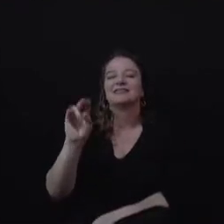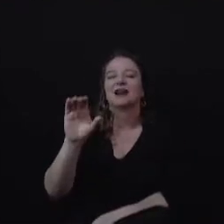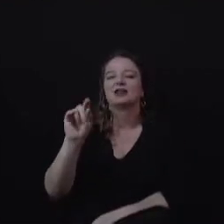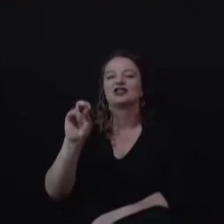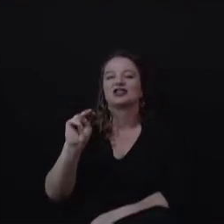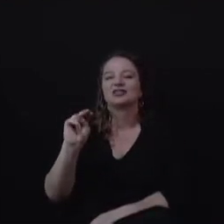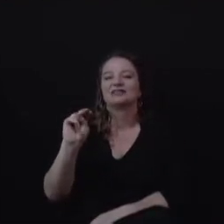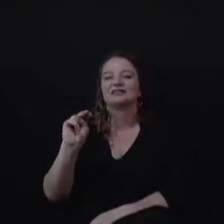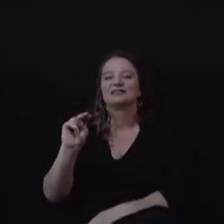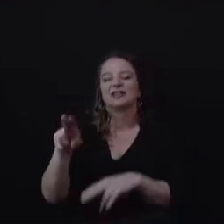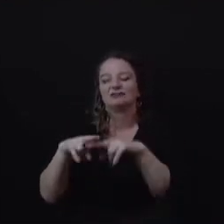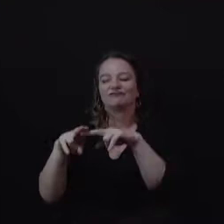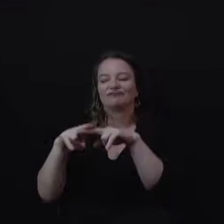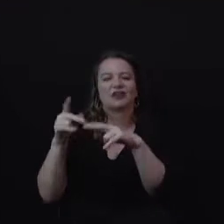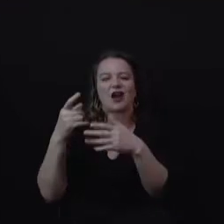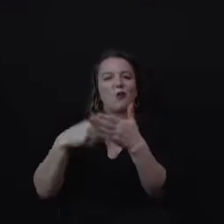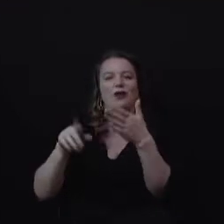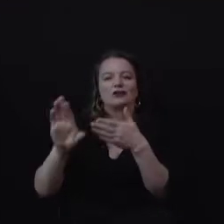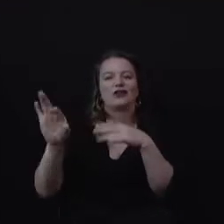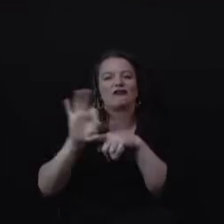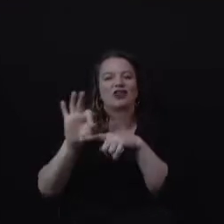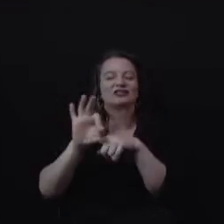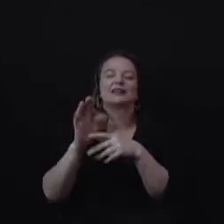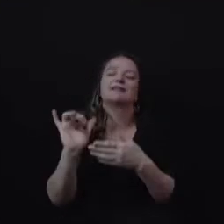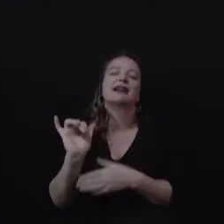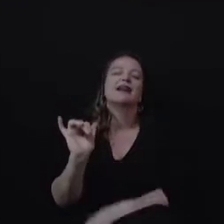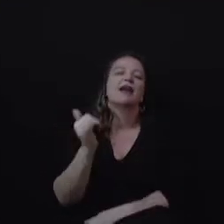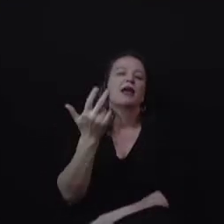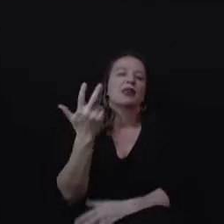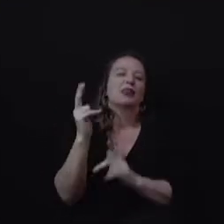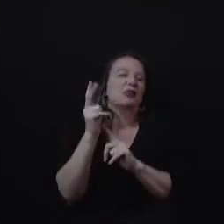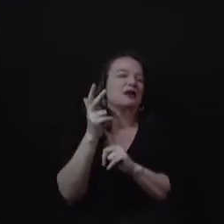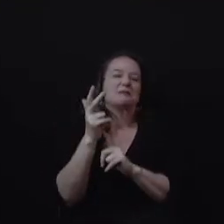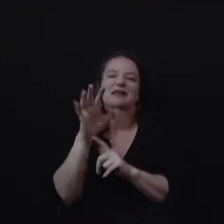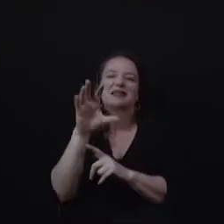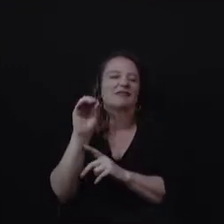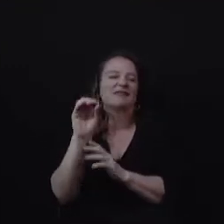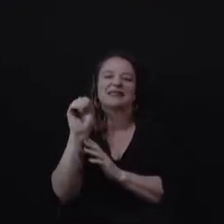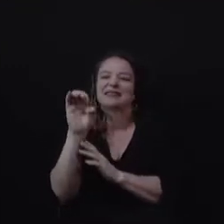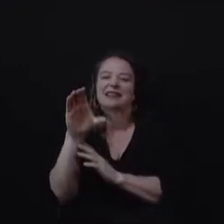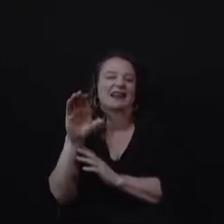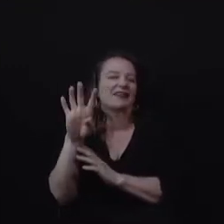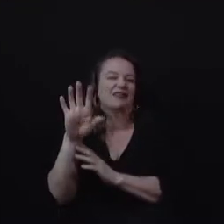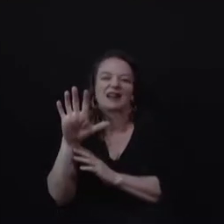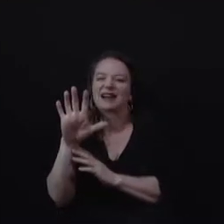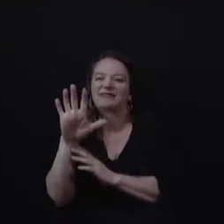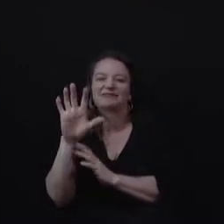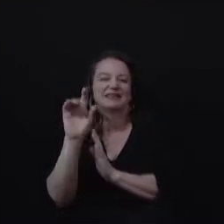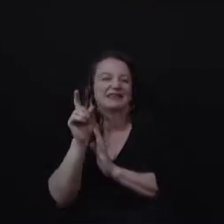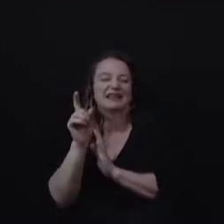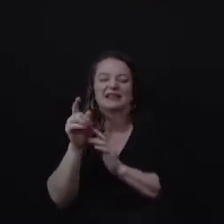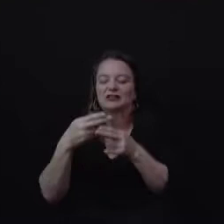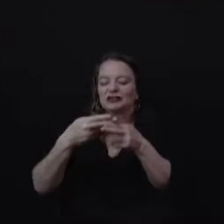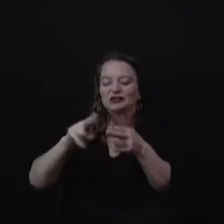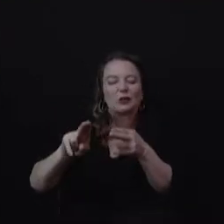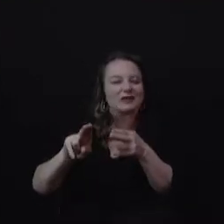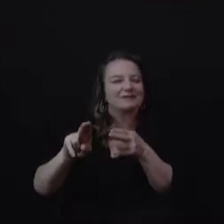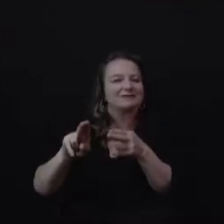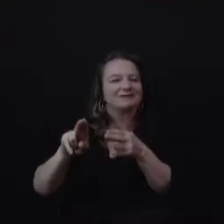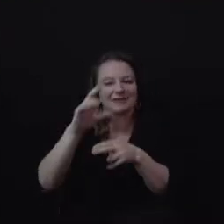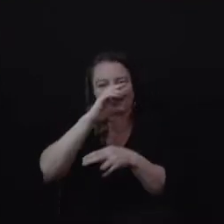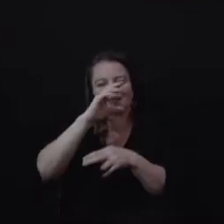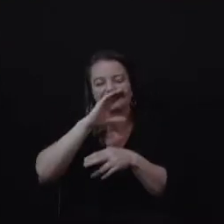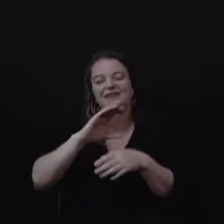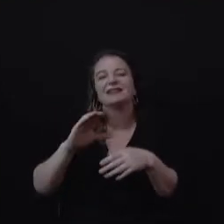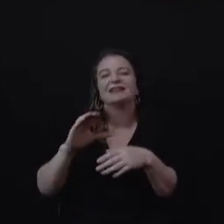your function was like a 3 minute, 50 second, 45 second little show